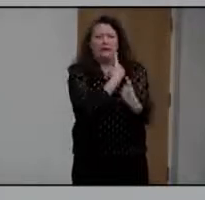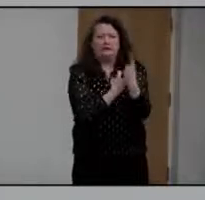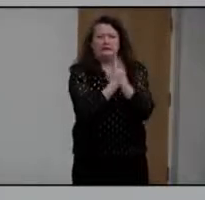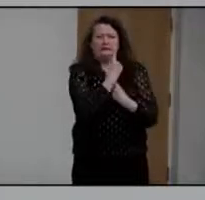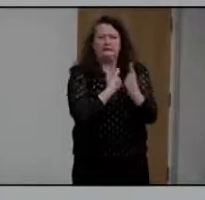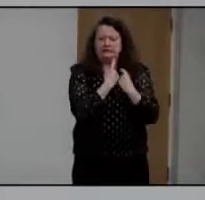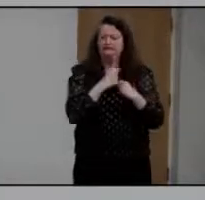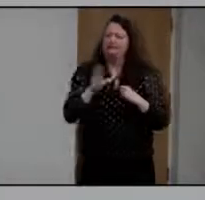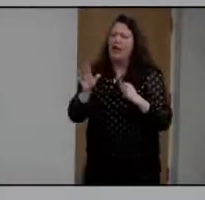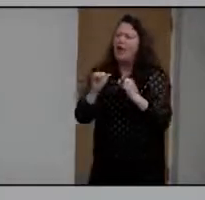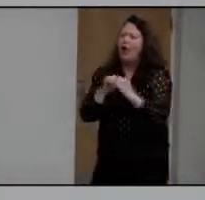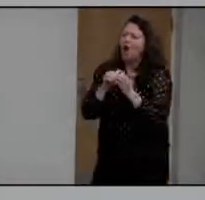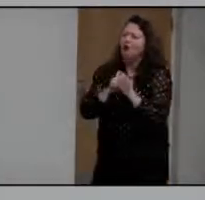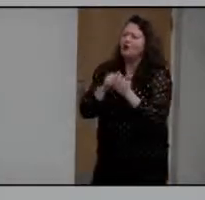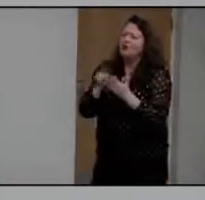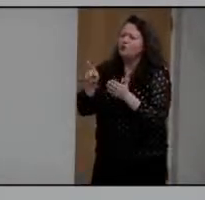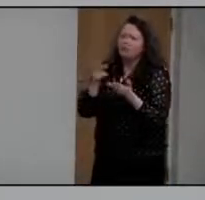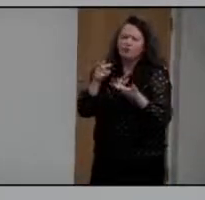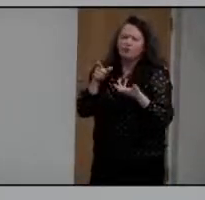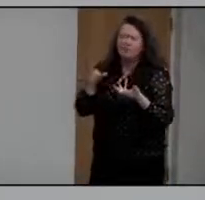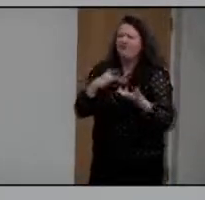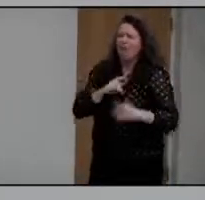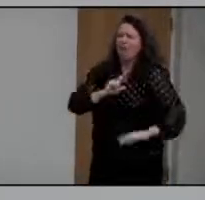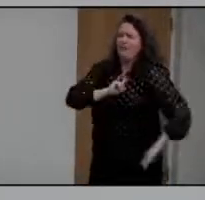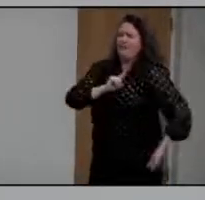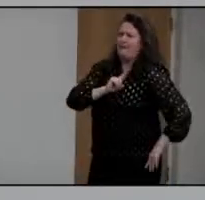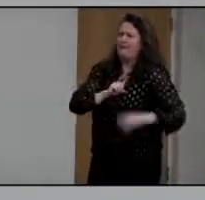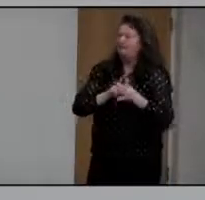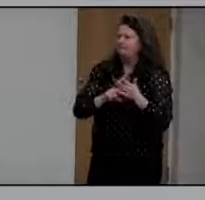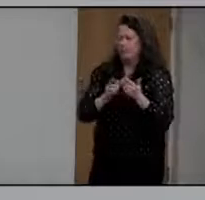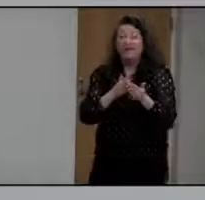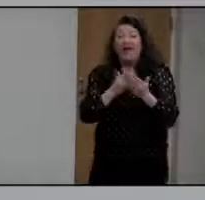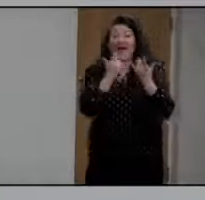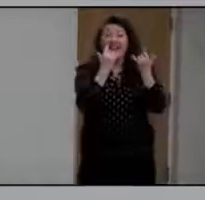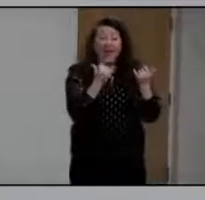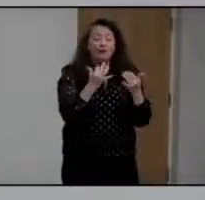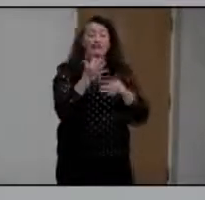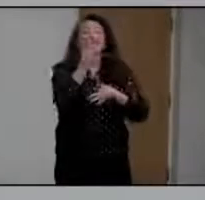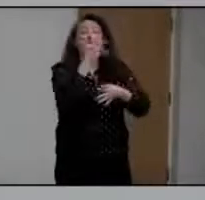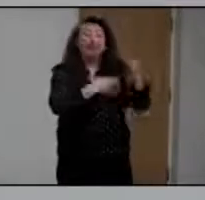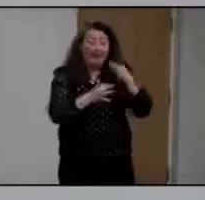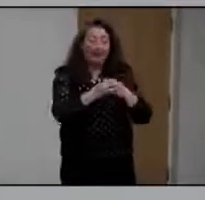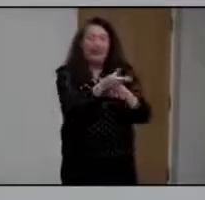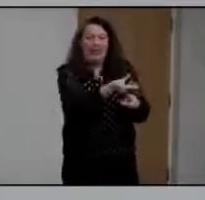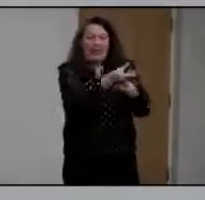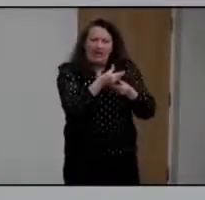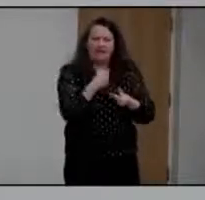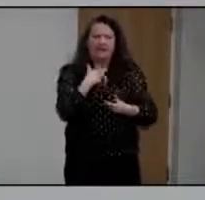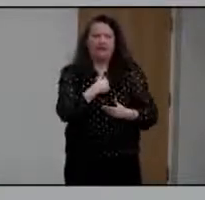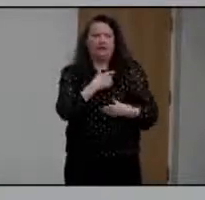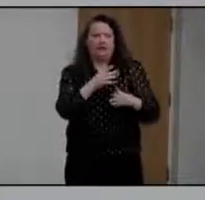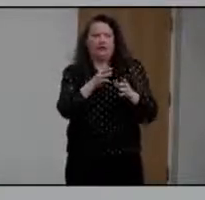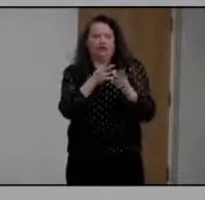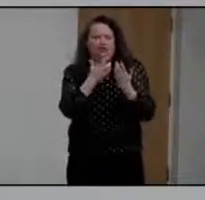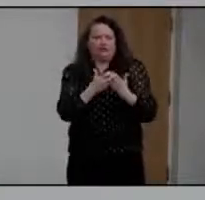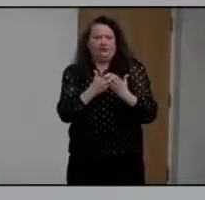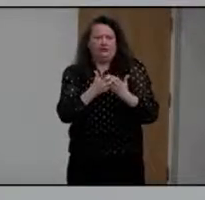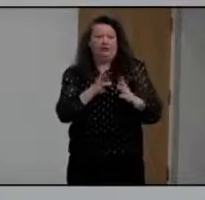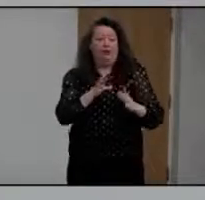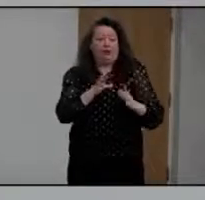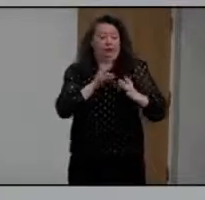device, you'll wear it, the data will be collected, and in 2 weeks you will go to your doctor's office and you will have concrete evidence that